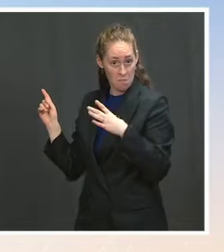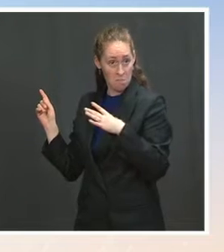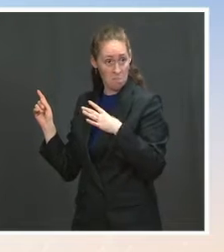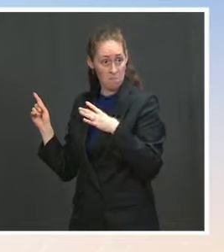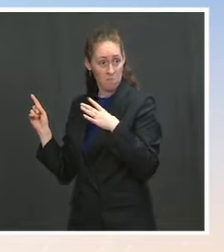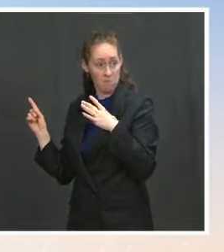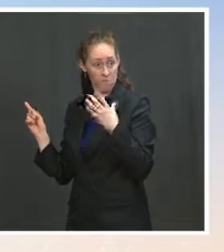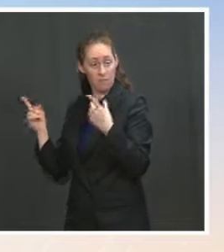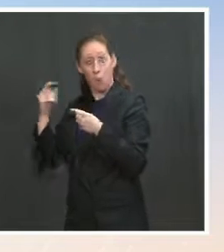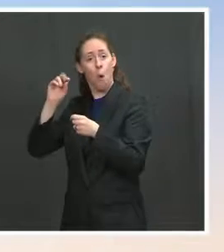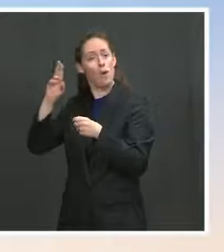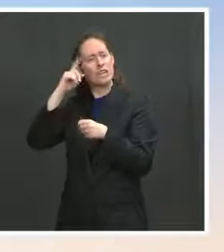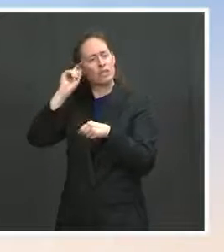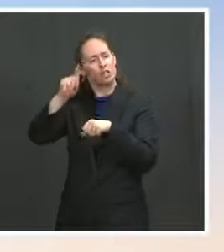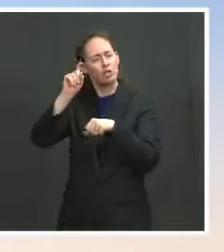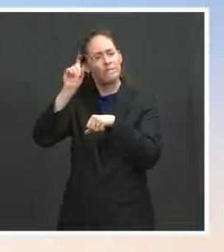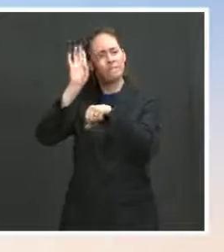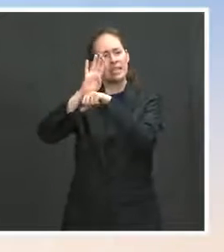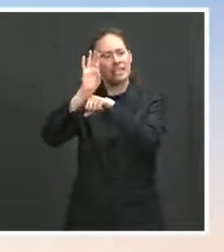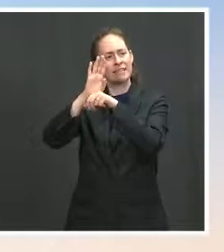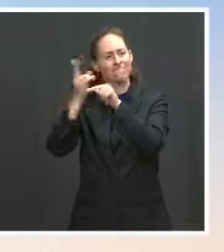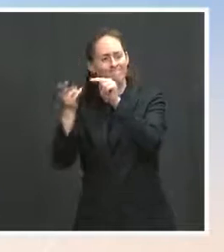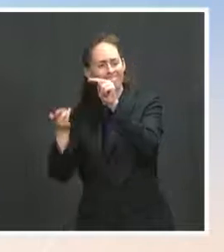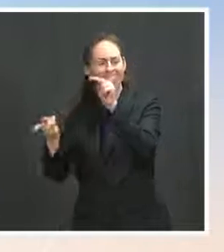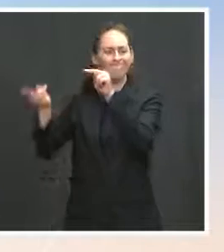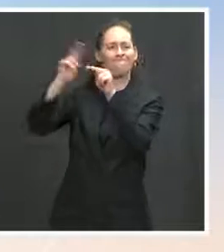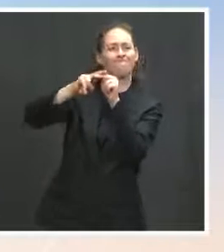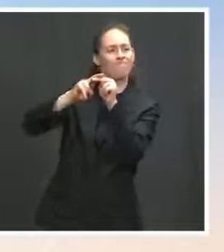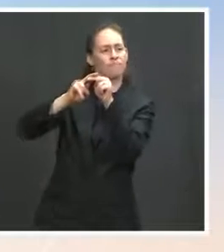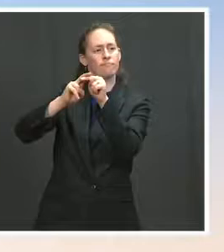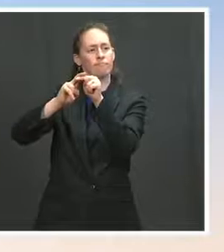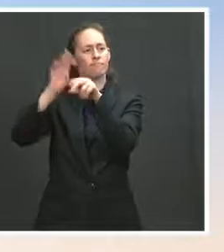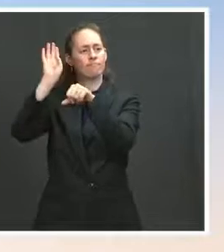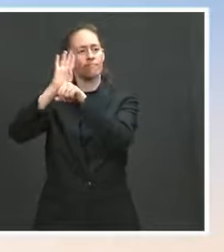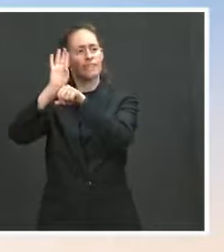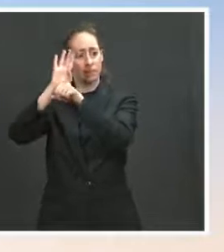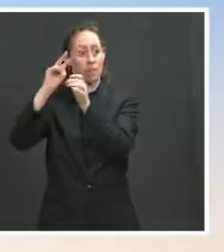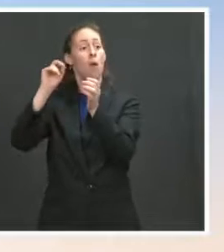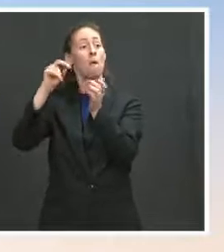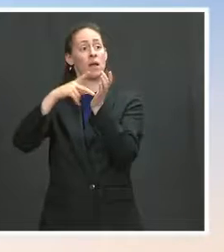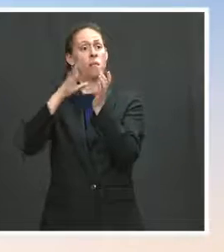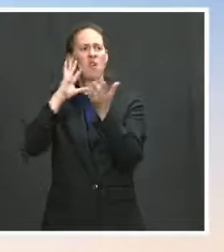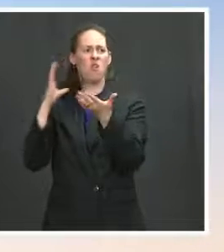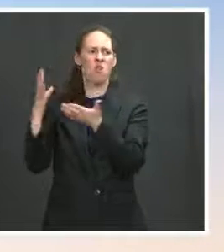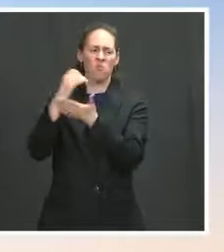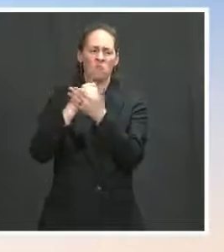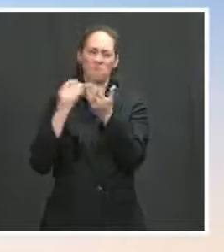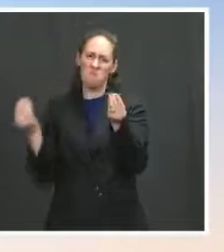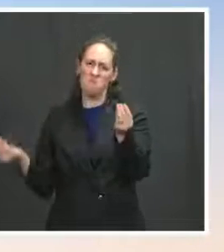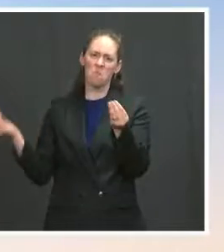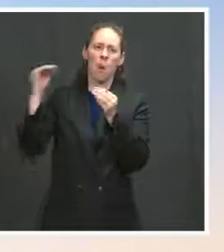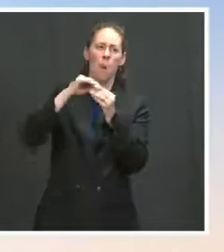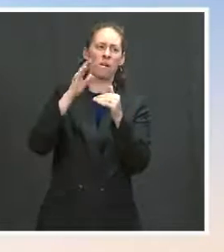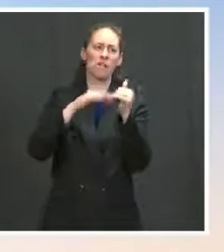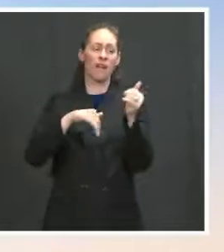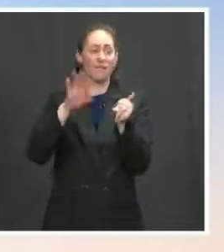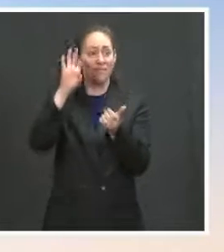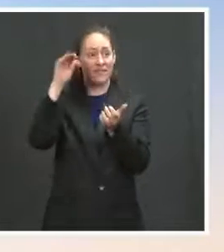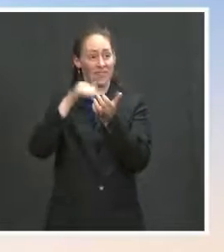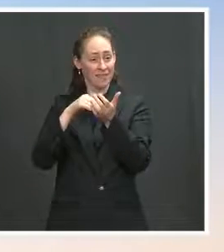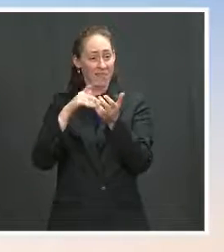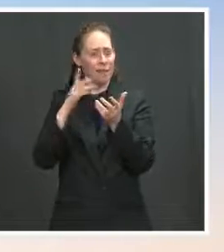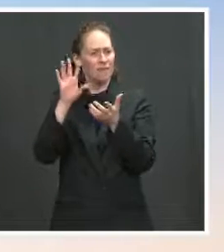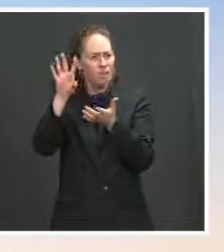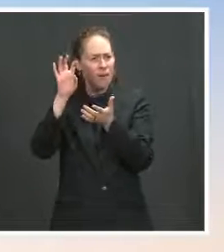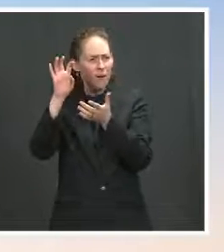more than $400,000 is still necessary to fund his other proposals, like the American Families Plan? Does he